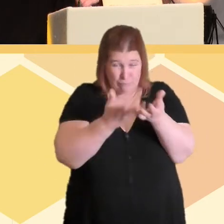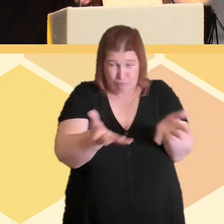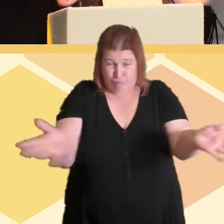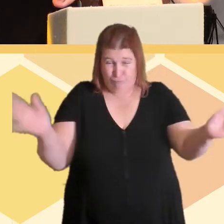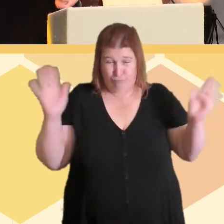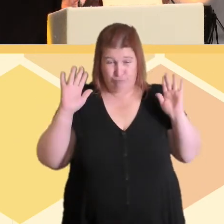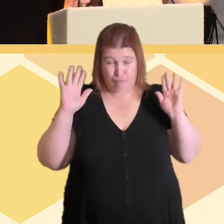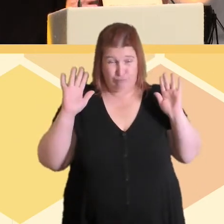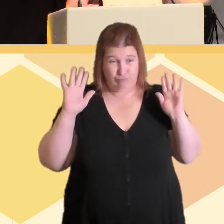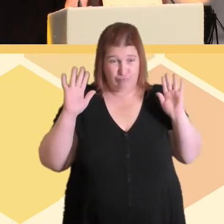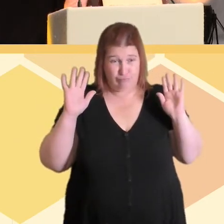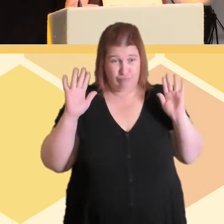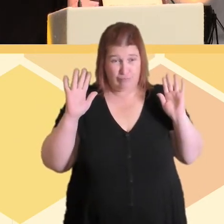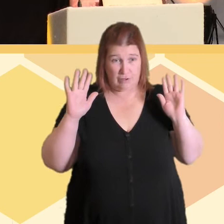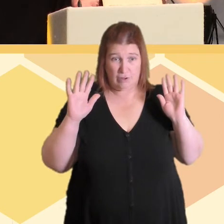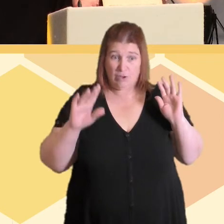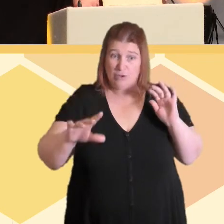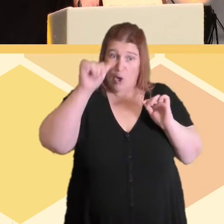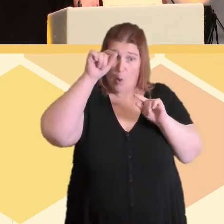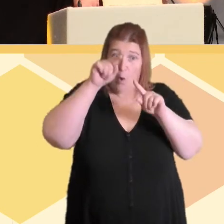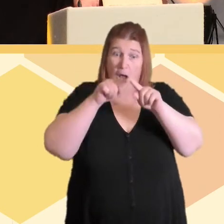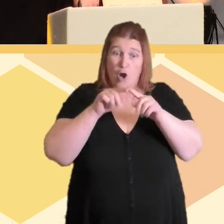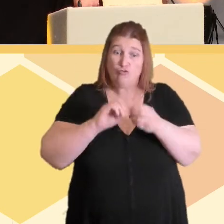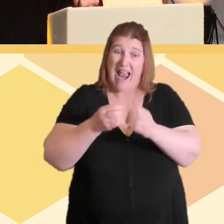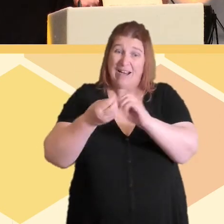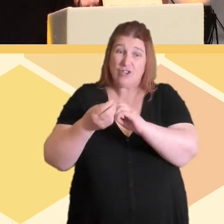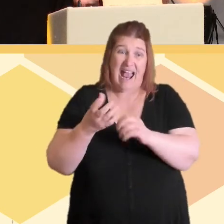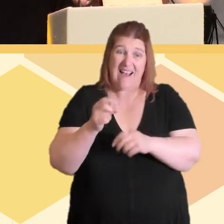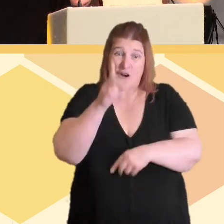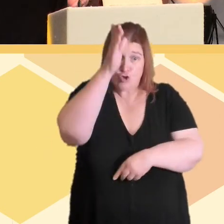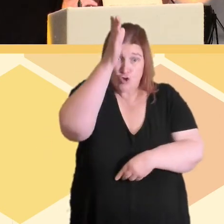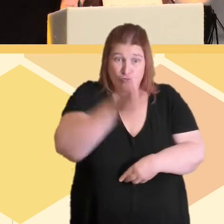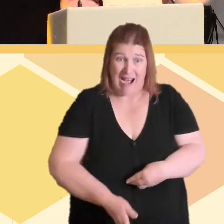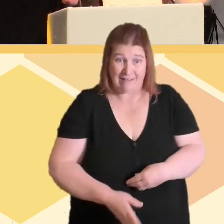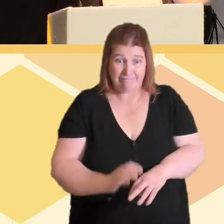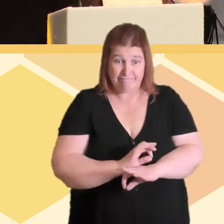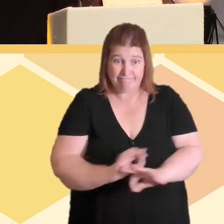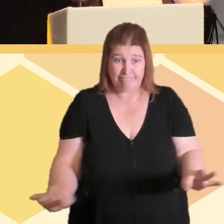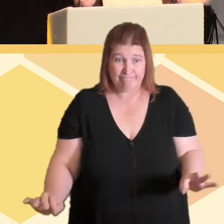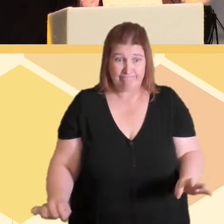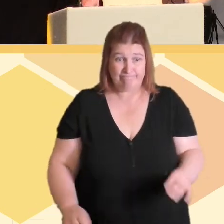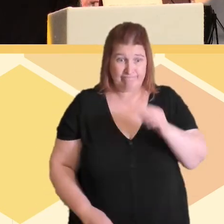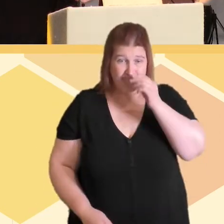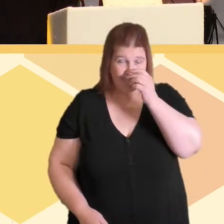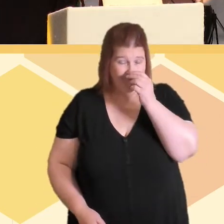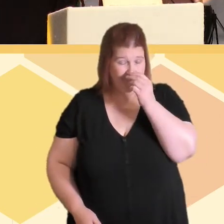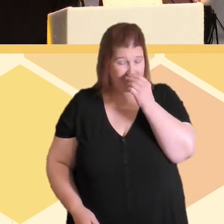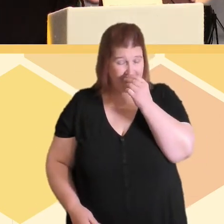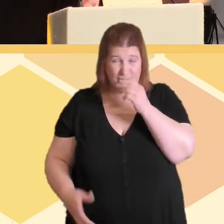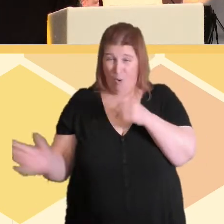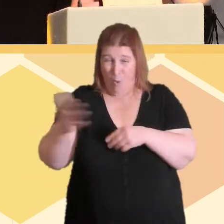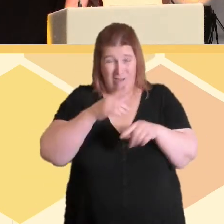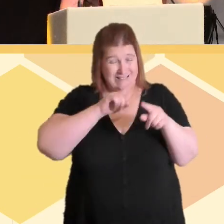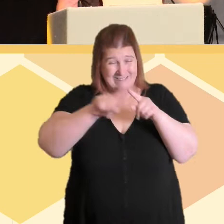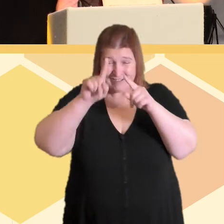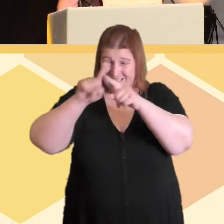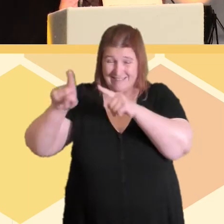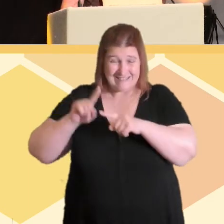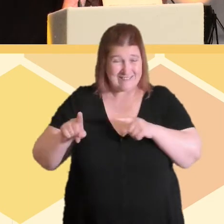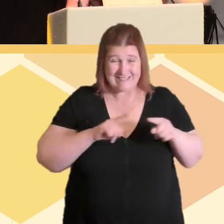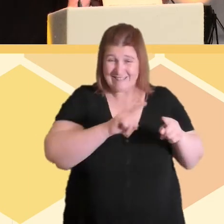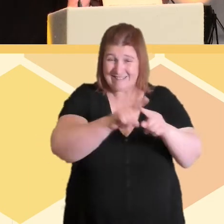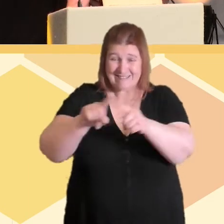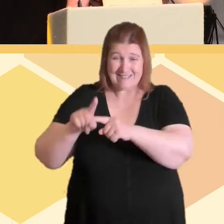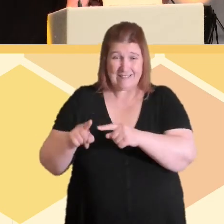understand no straight lines ever exist. We're all different in countless ways, and yet so many strive to be